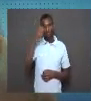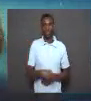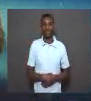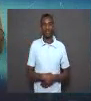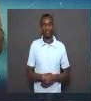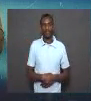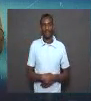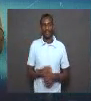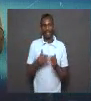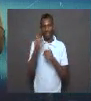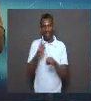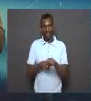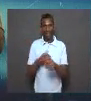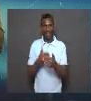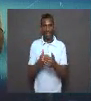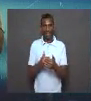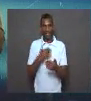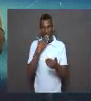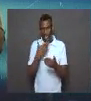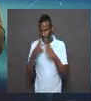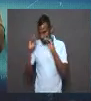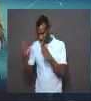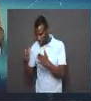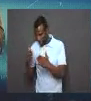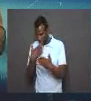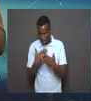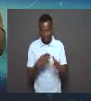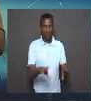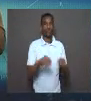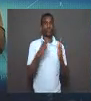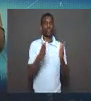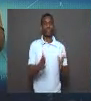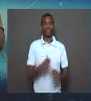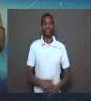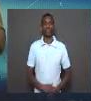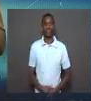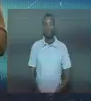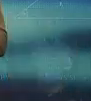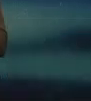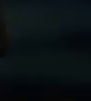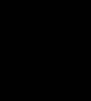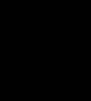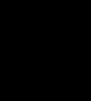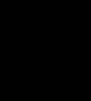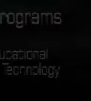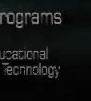concepts. Until next time, thank you, teacher. Thank you, students.